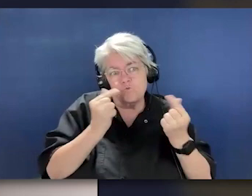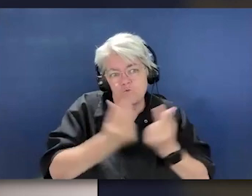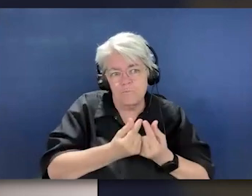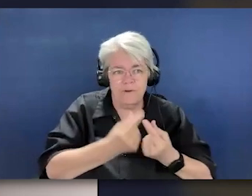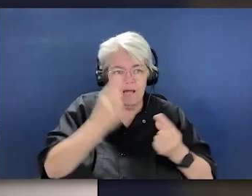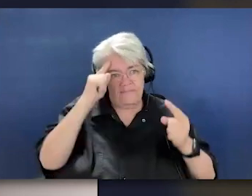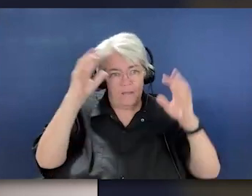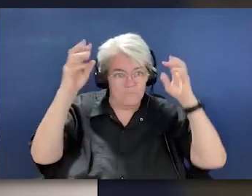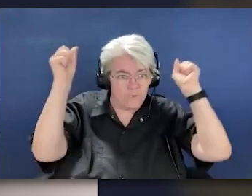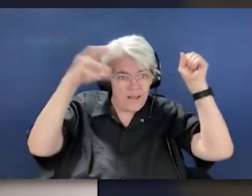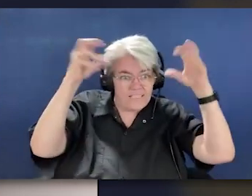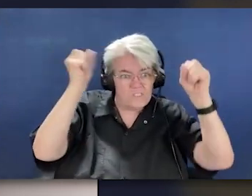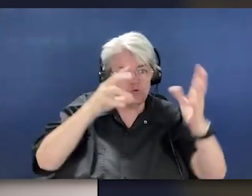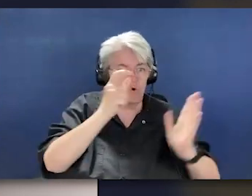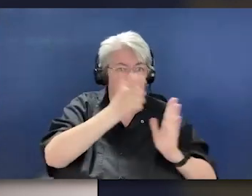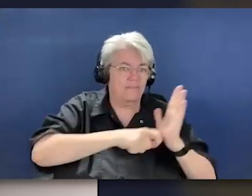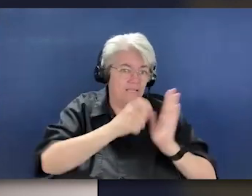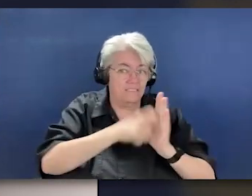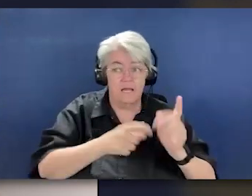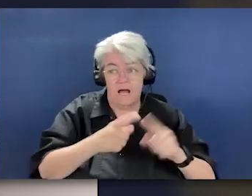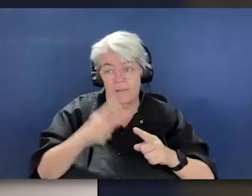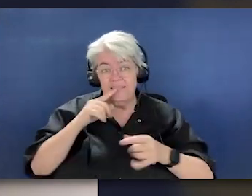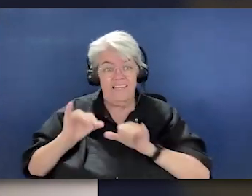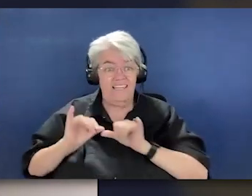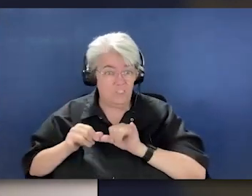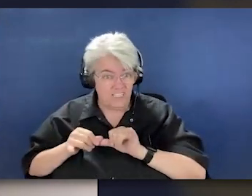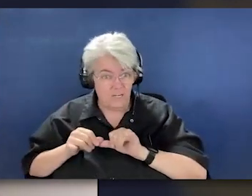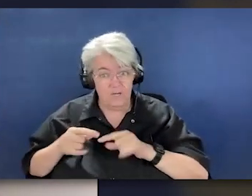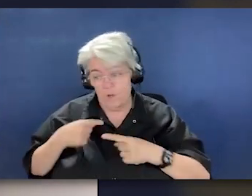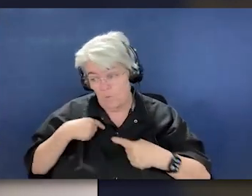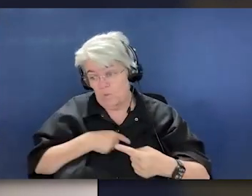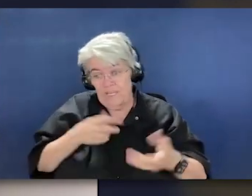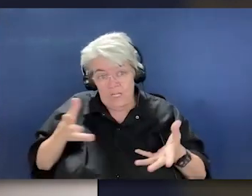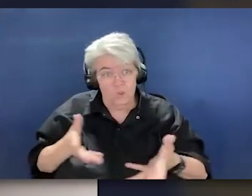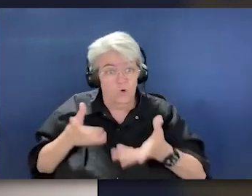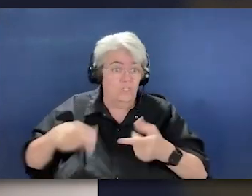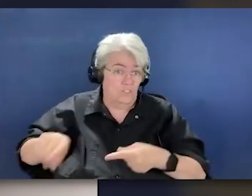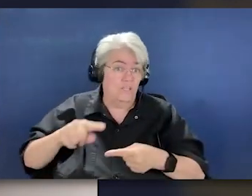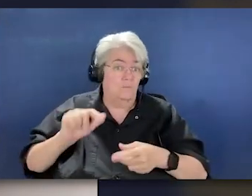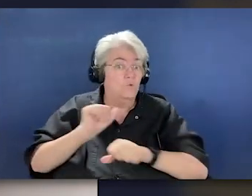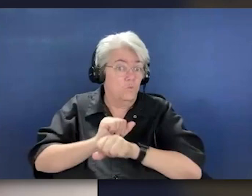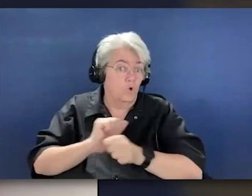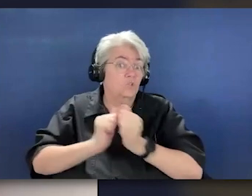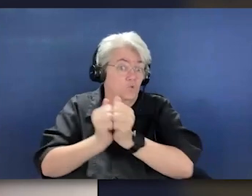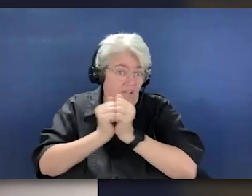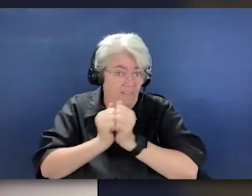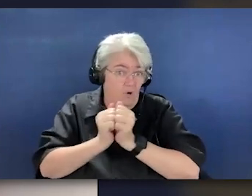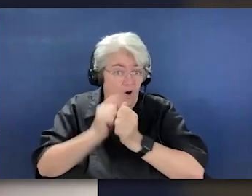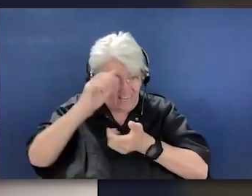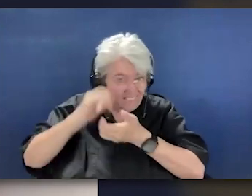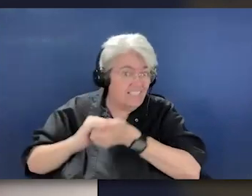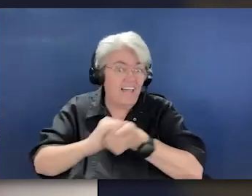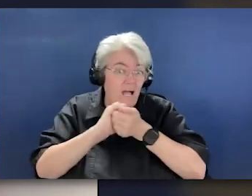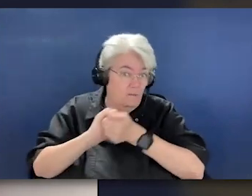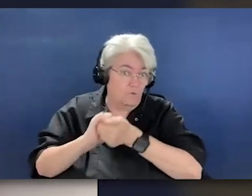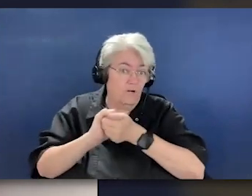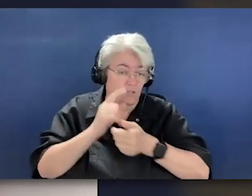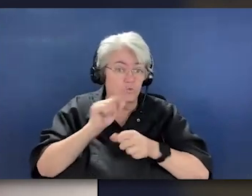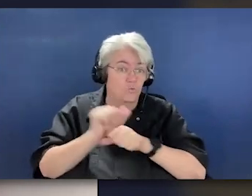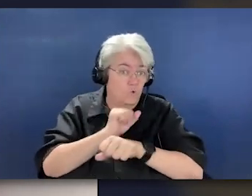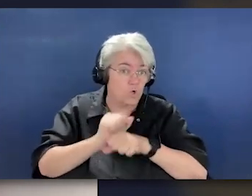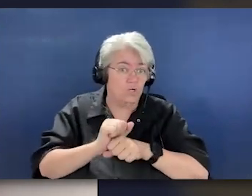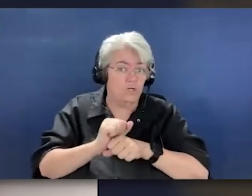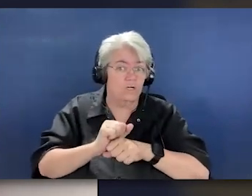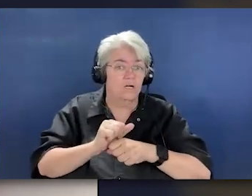know, frankly, in engineering, we encourage our students to work closely together and collaborate on work